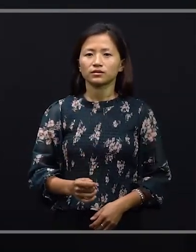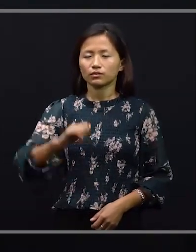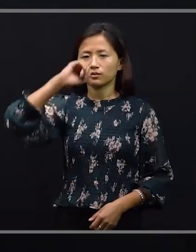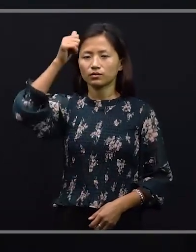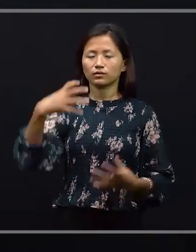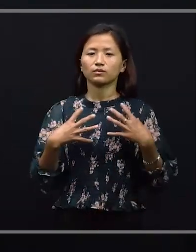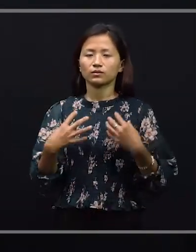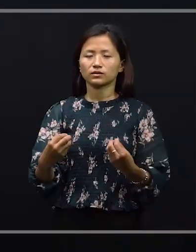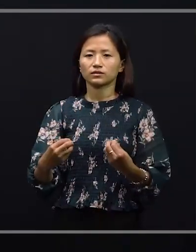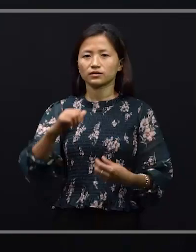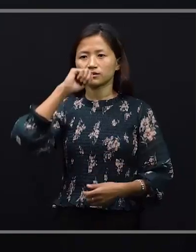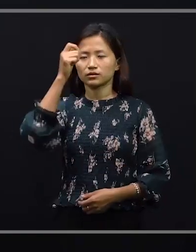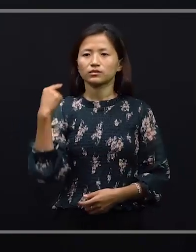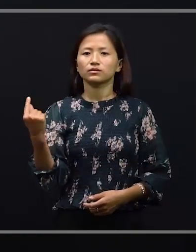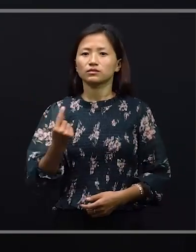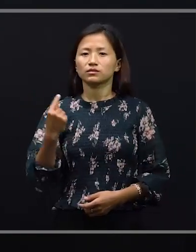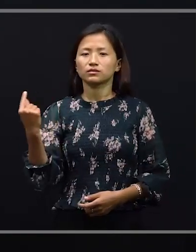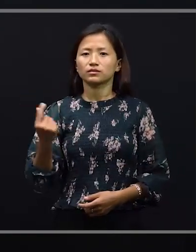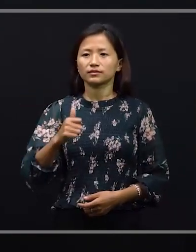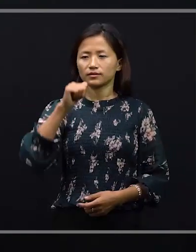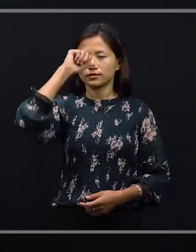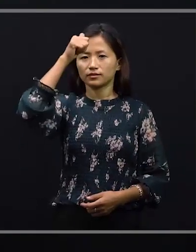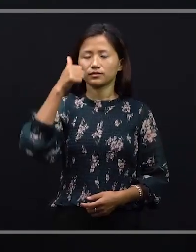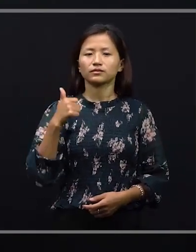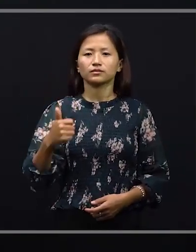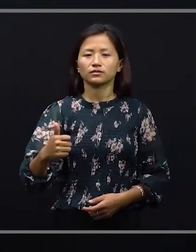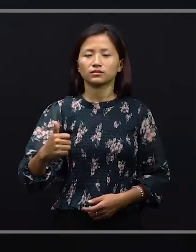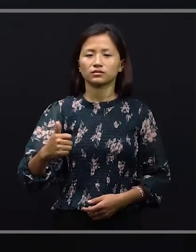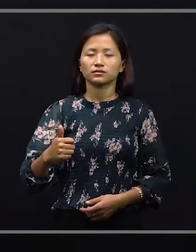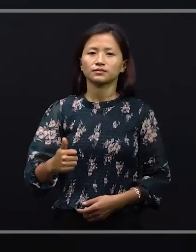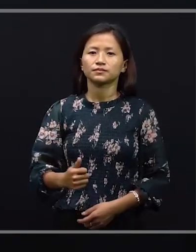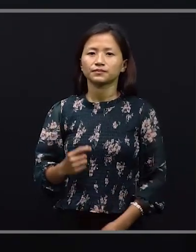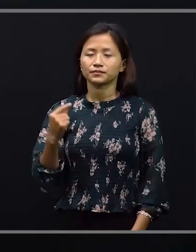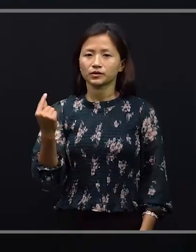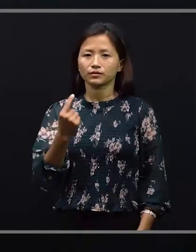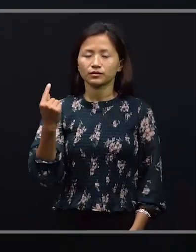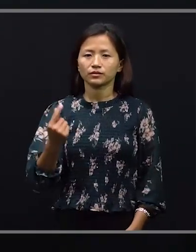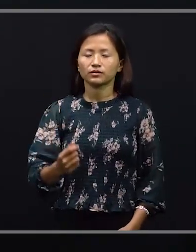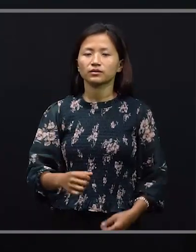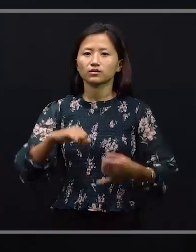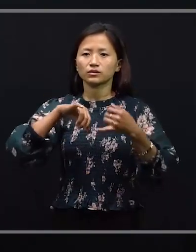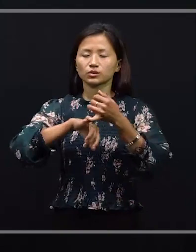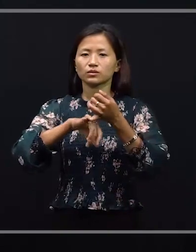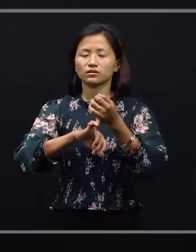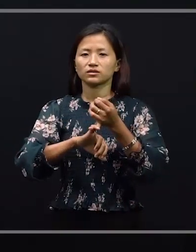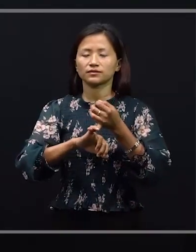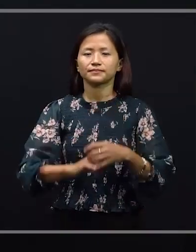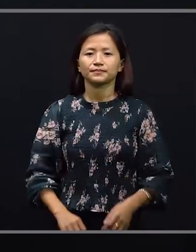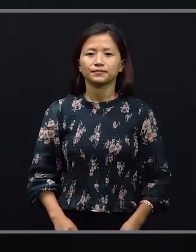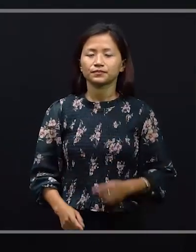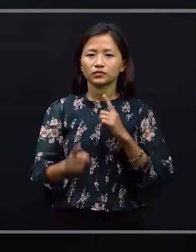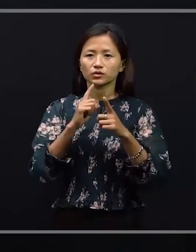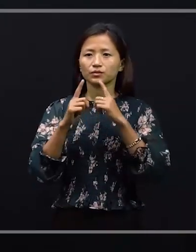Indians to use only Indian goods. Okay, so that is what we meant by Swadeshi. Then talking